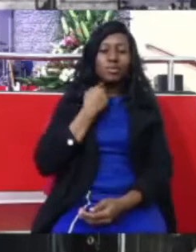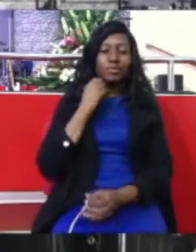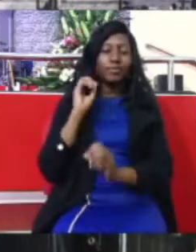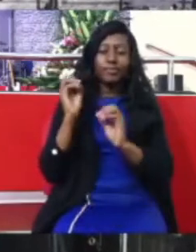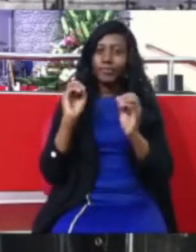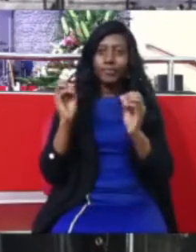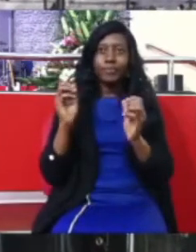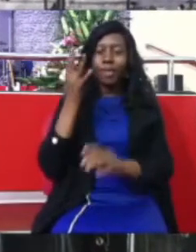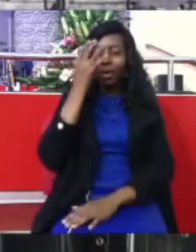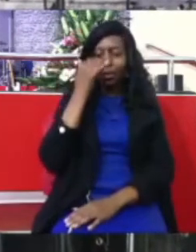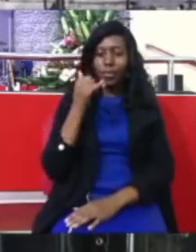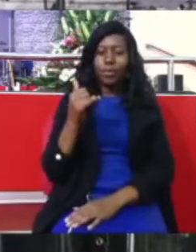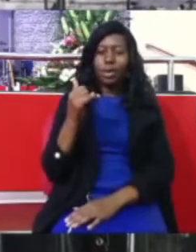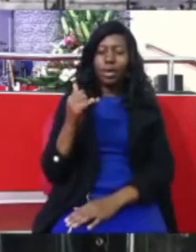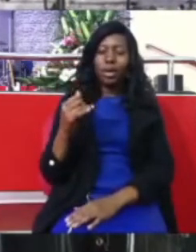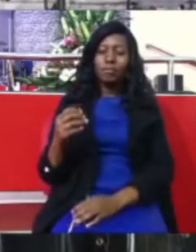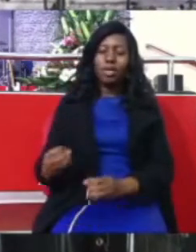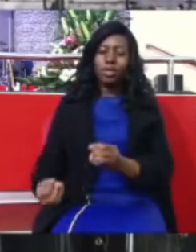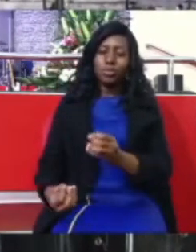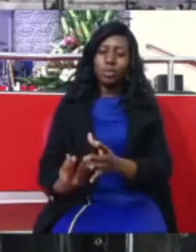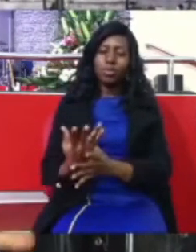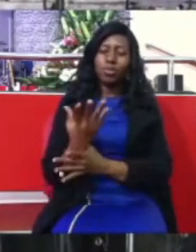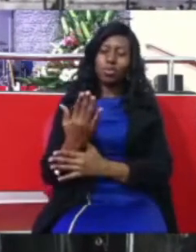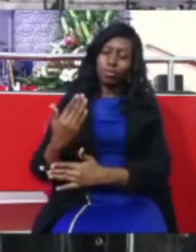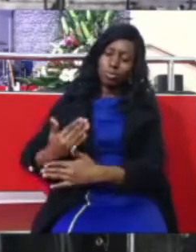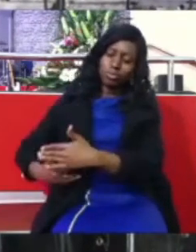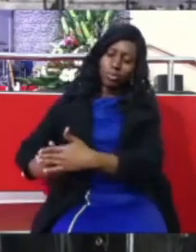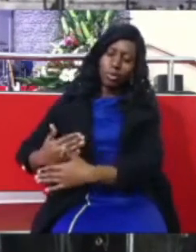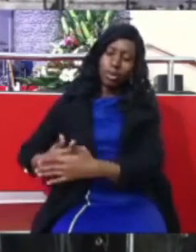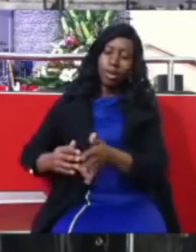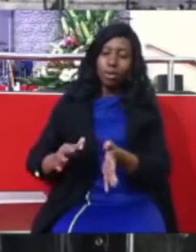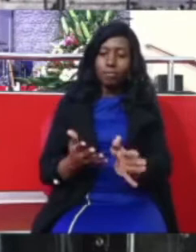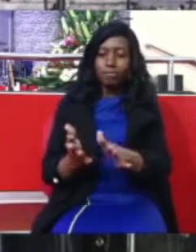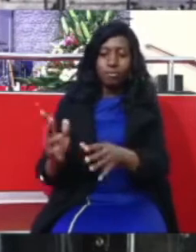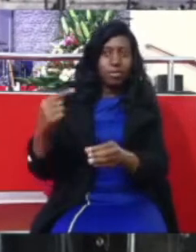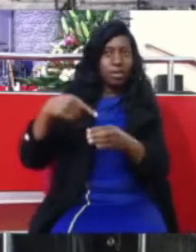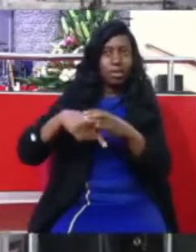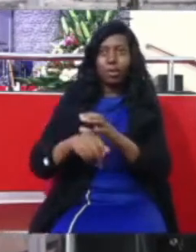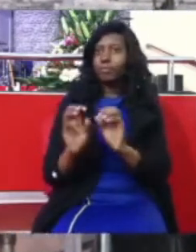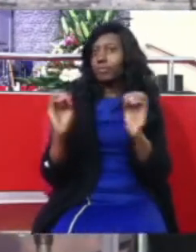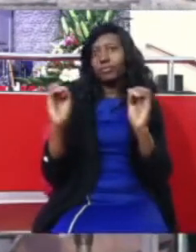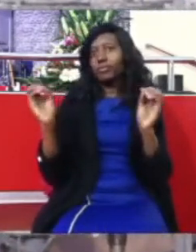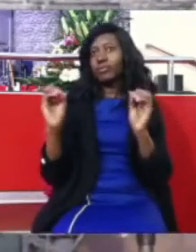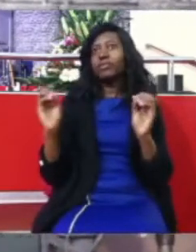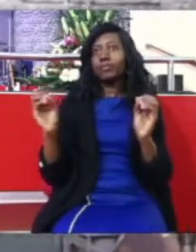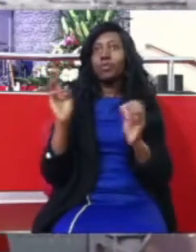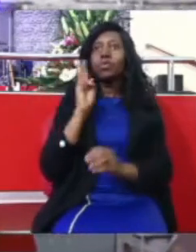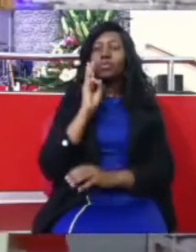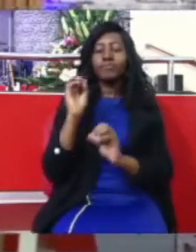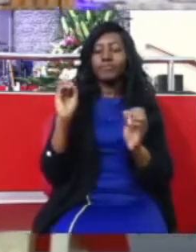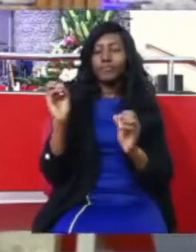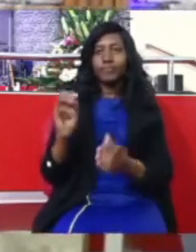Why? Because it has been grown in shallow waters. Same to us in this year. You want